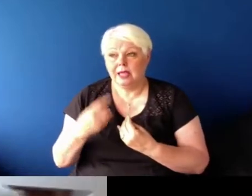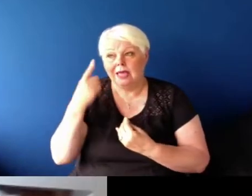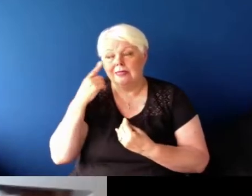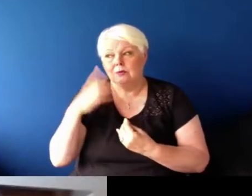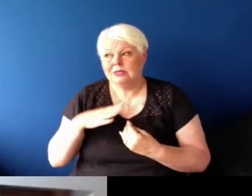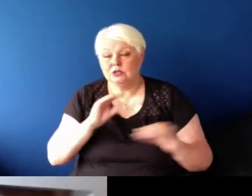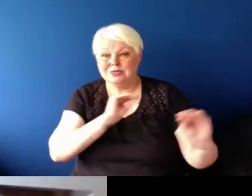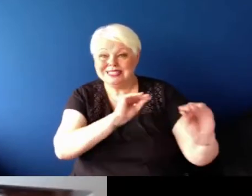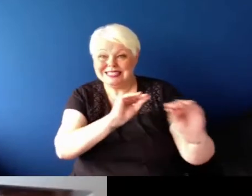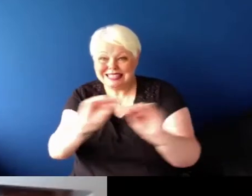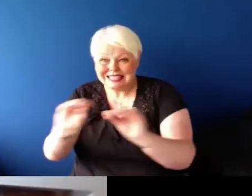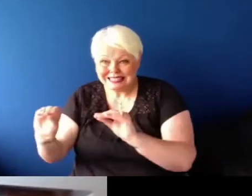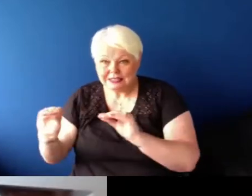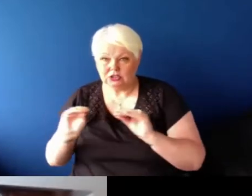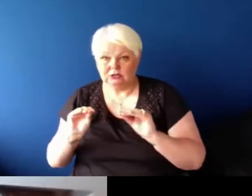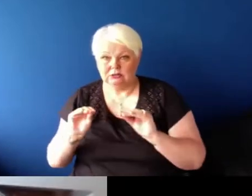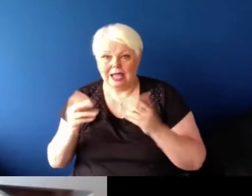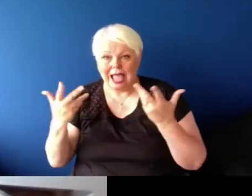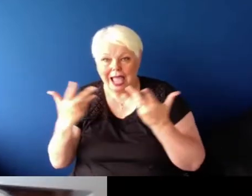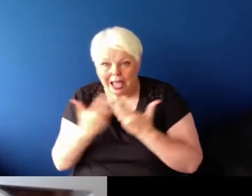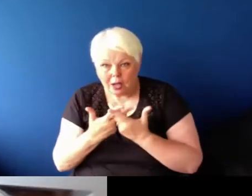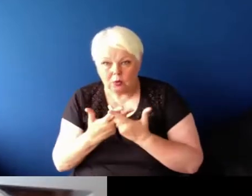people how to do that.